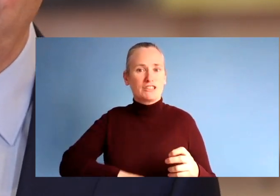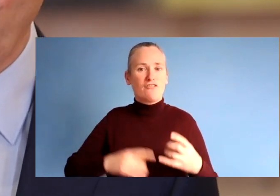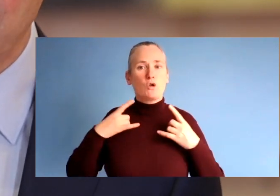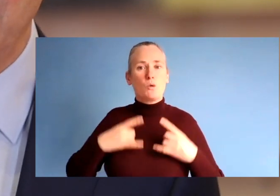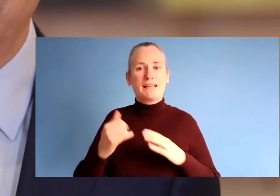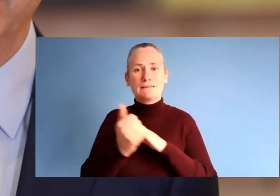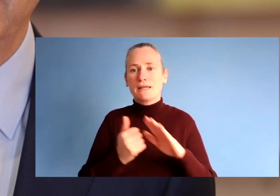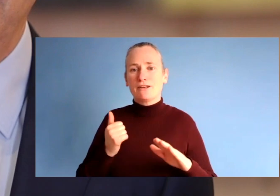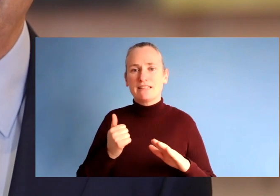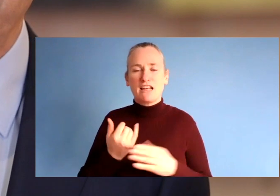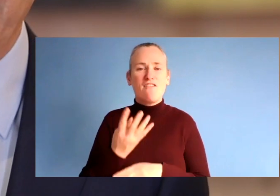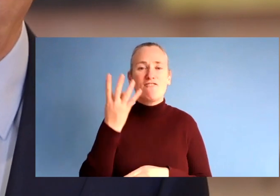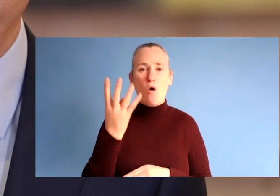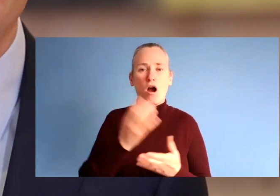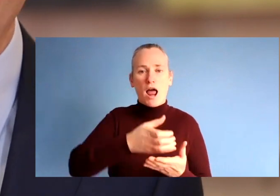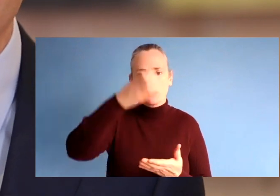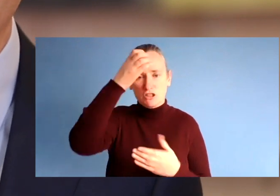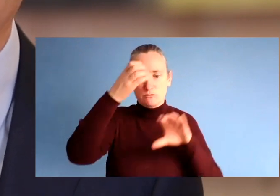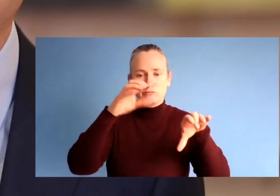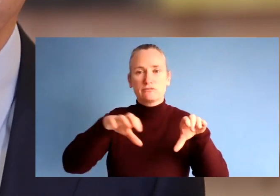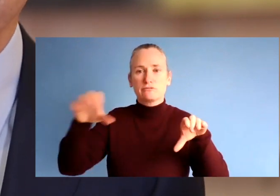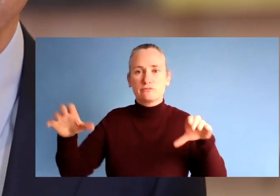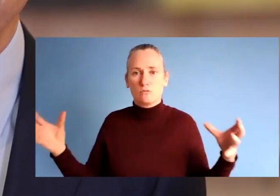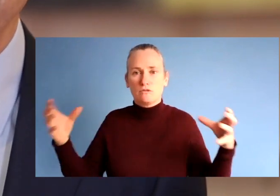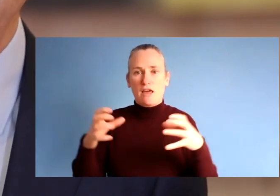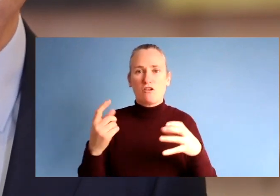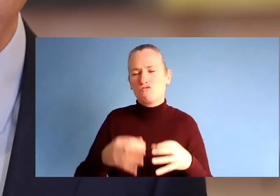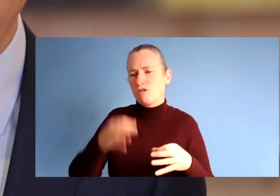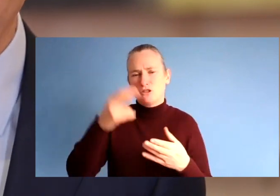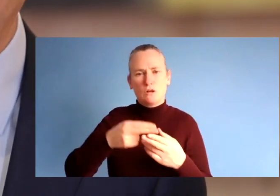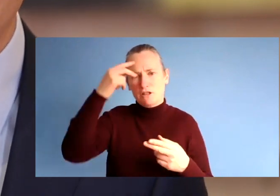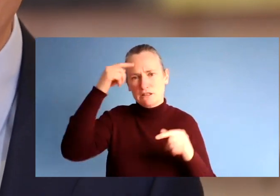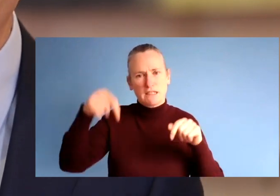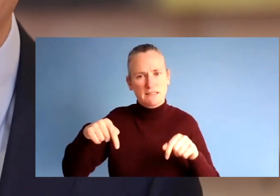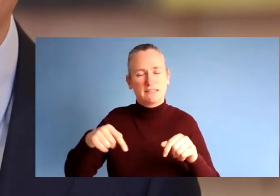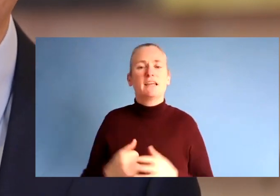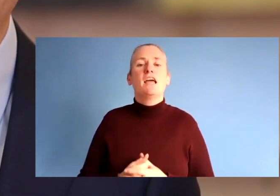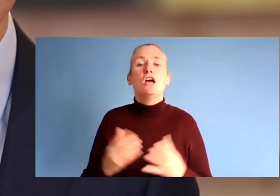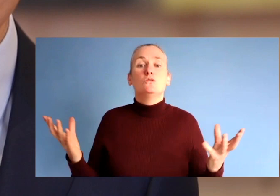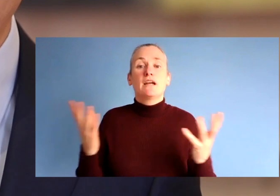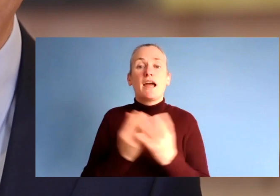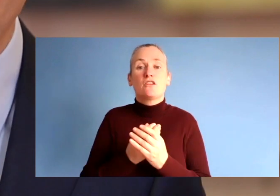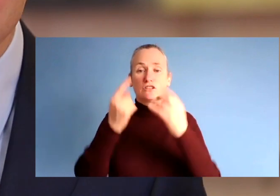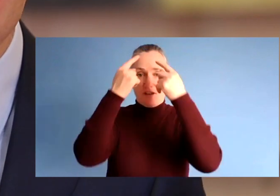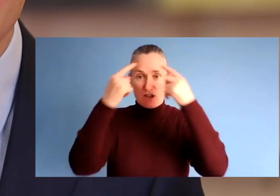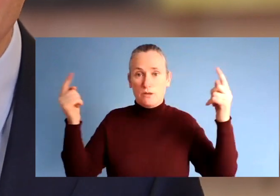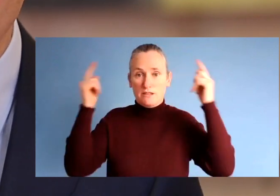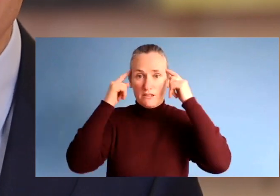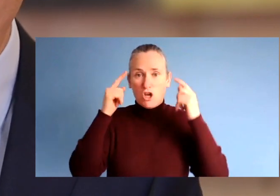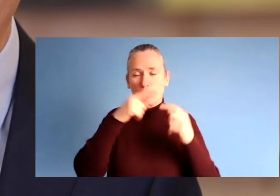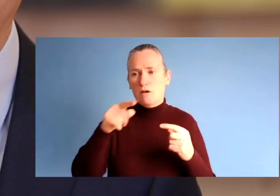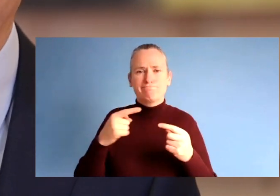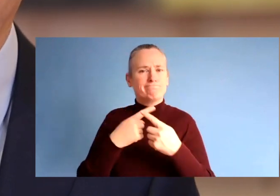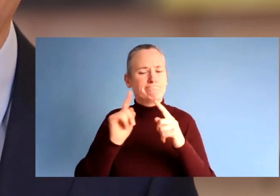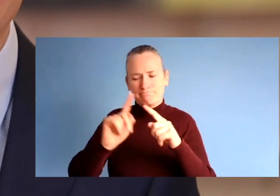across the 4 colleges that make up this great university. Together as graduates, you make up a